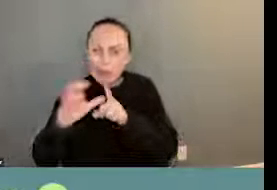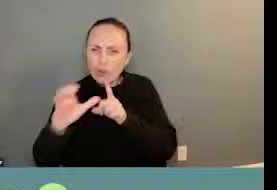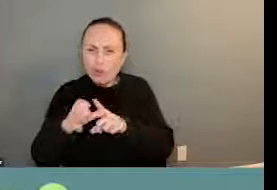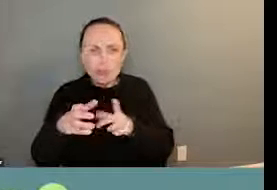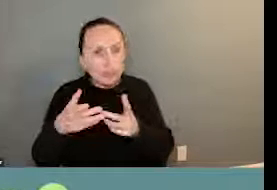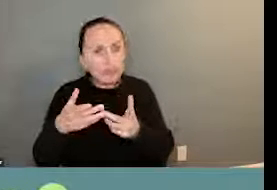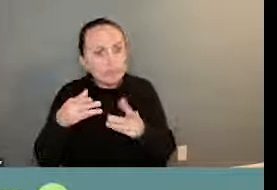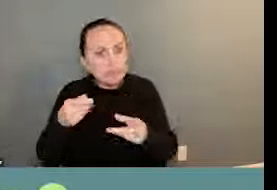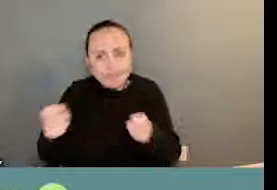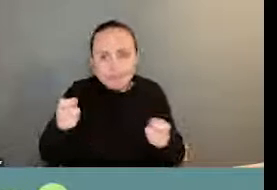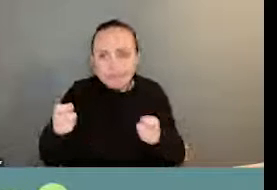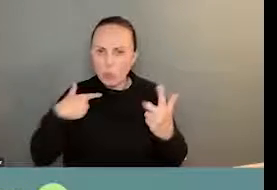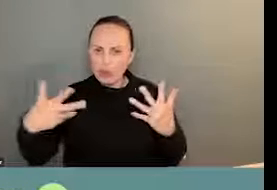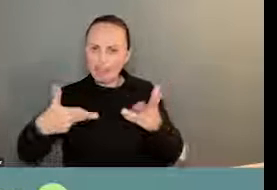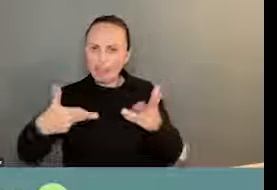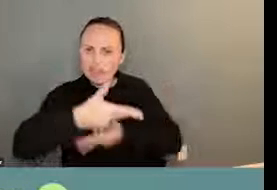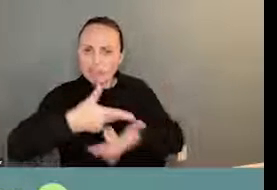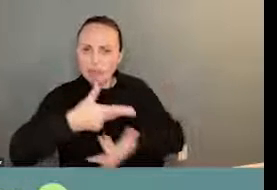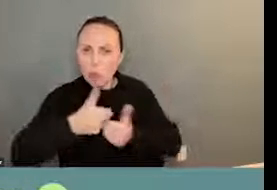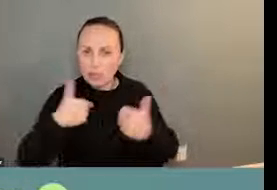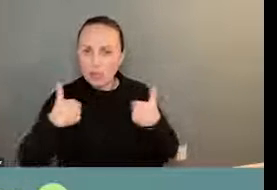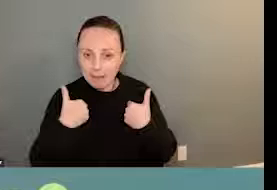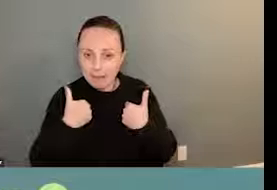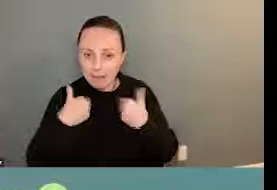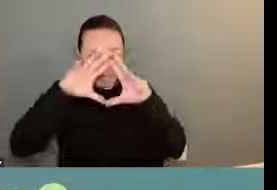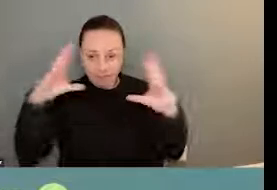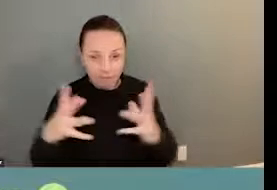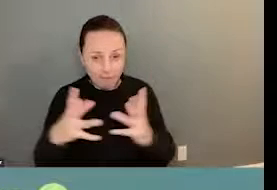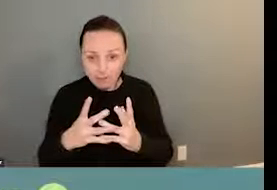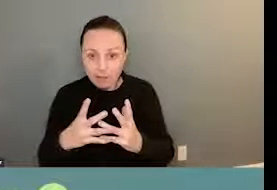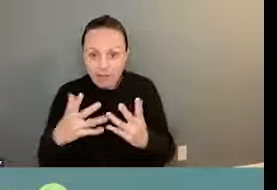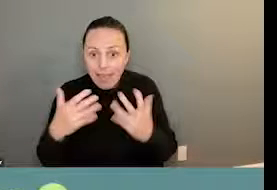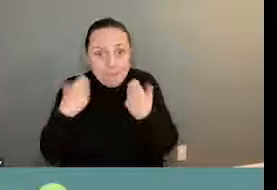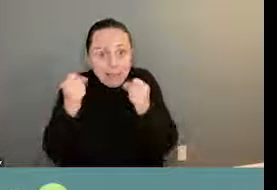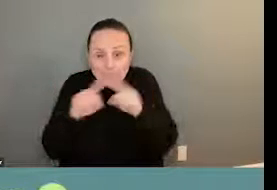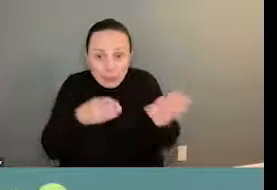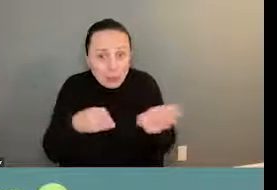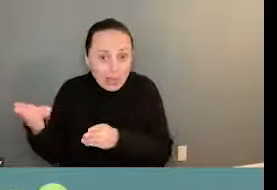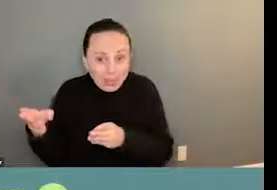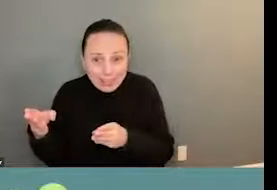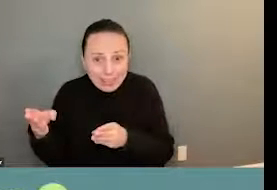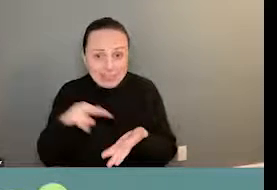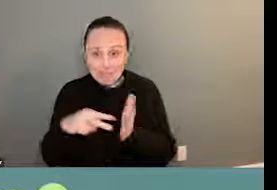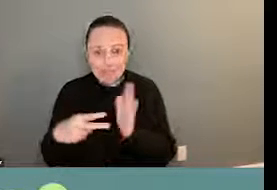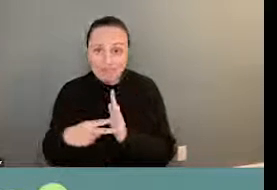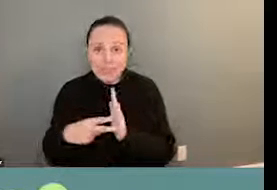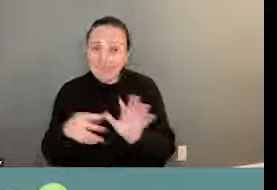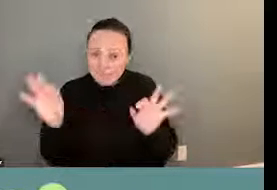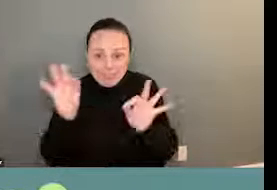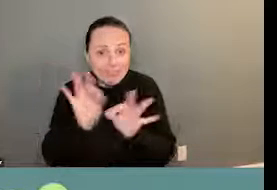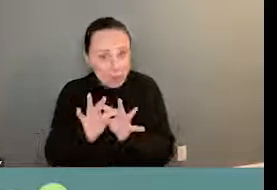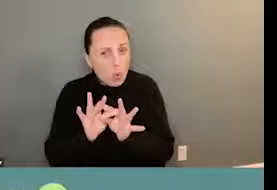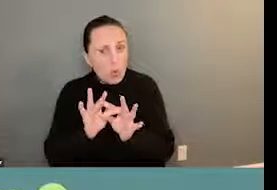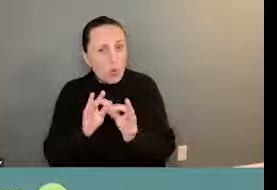ways in which we intersect with these animals are in so many multitudes that we certainly need to give credence